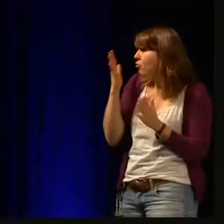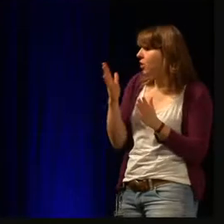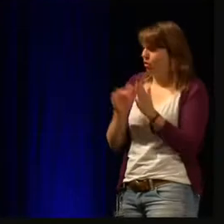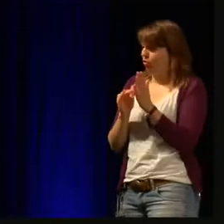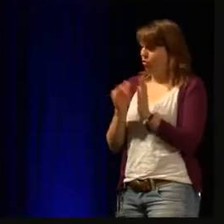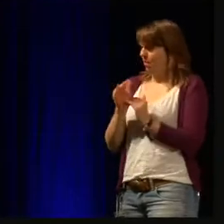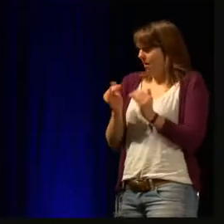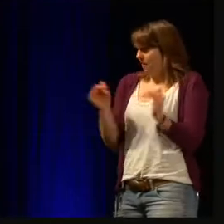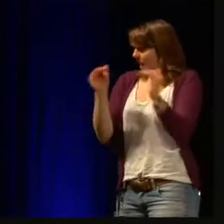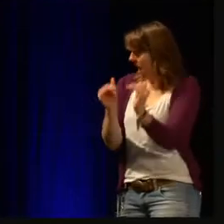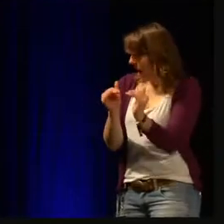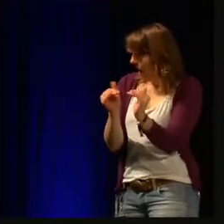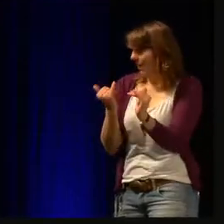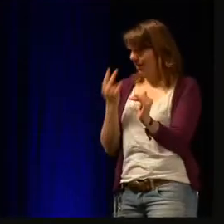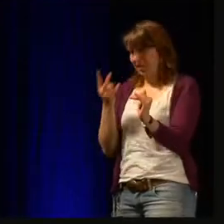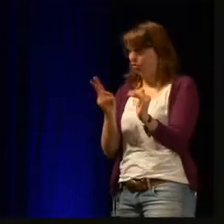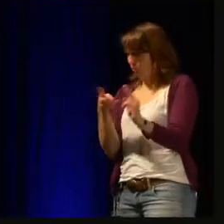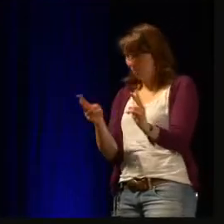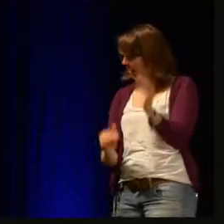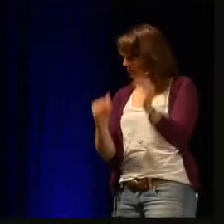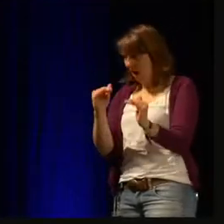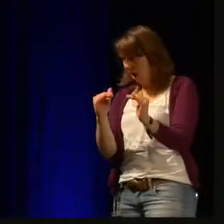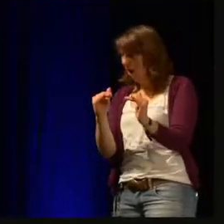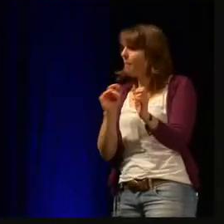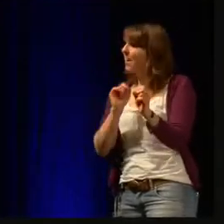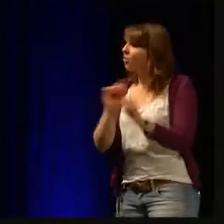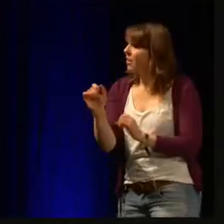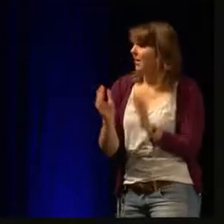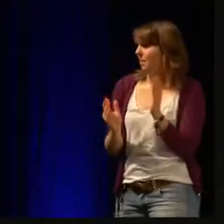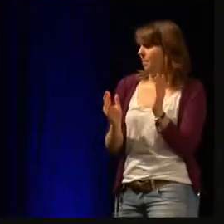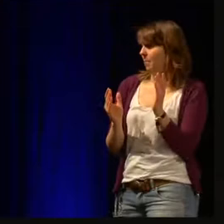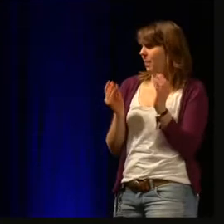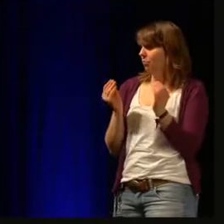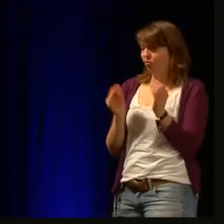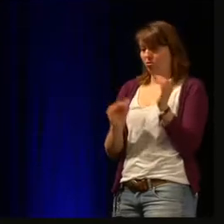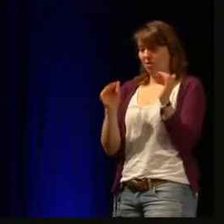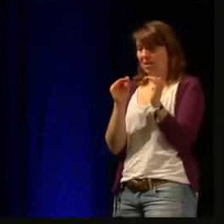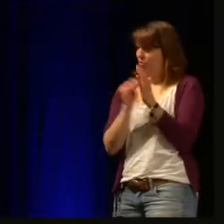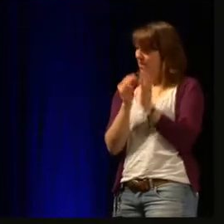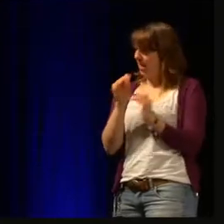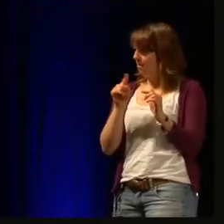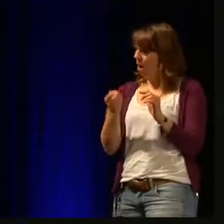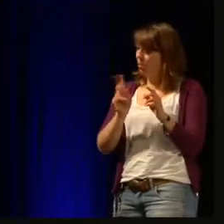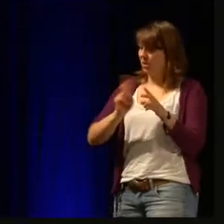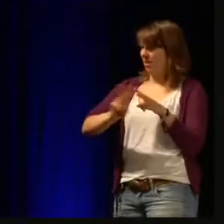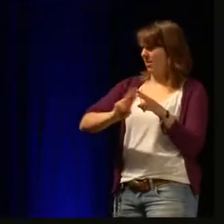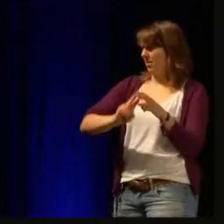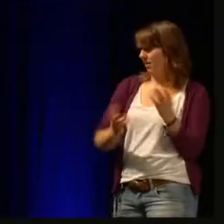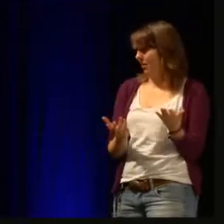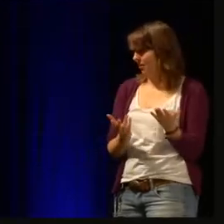fair, it always means that the results must not be interpreted in the fair